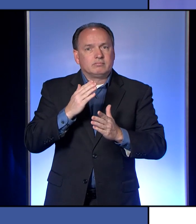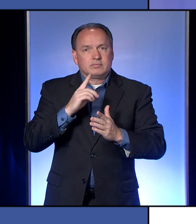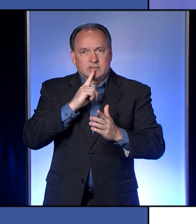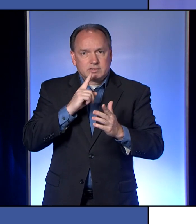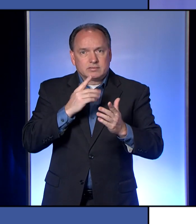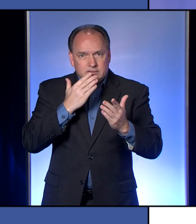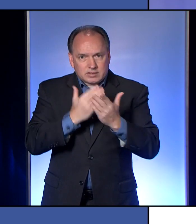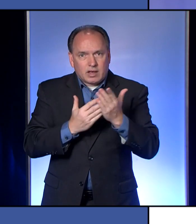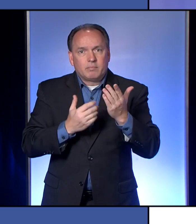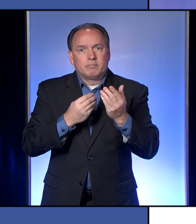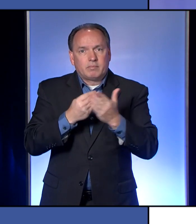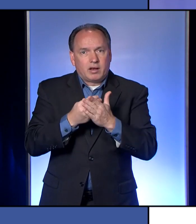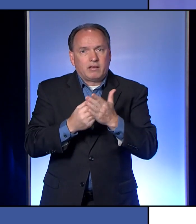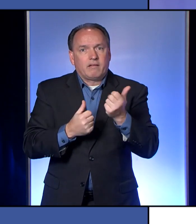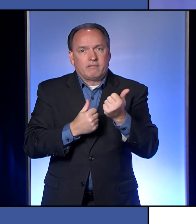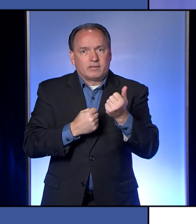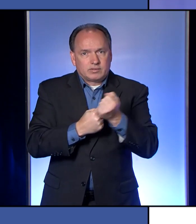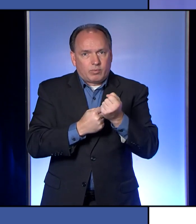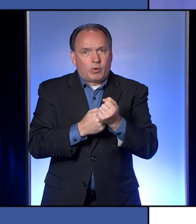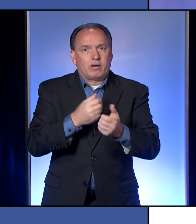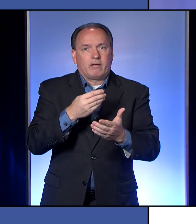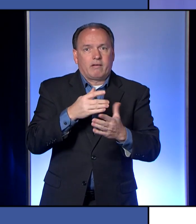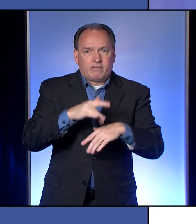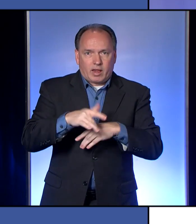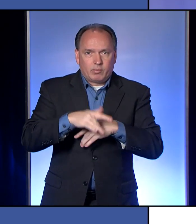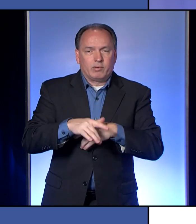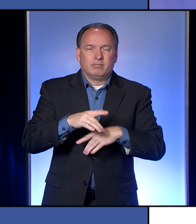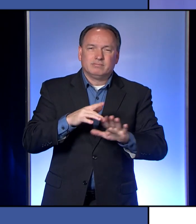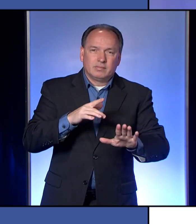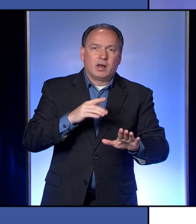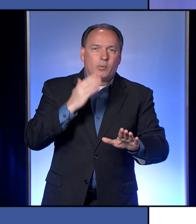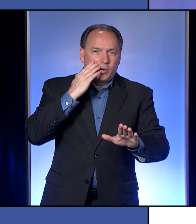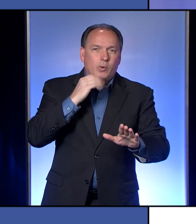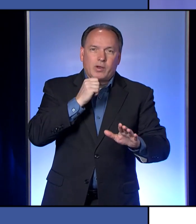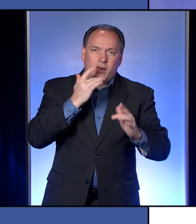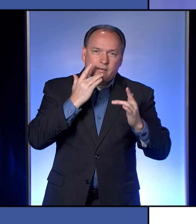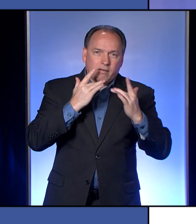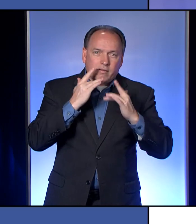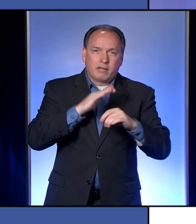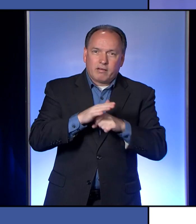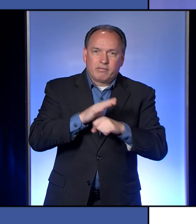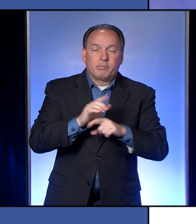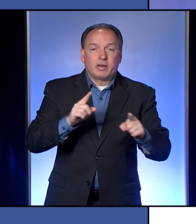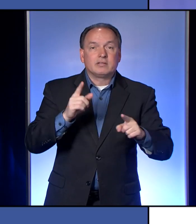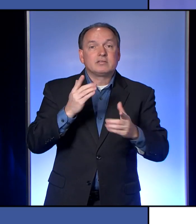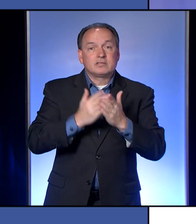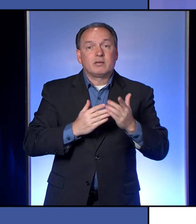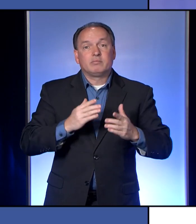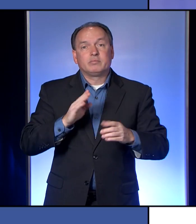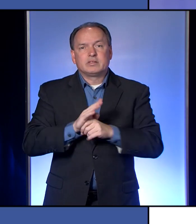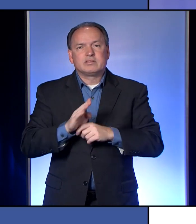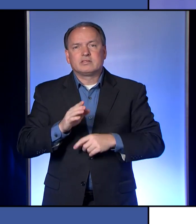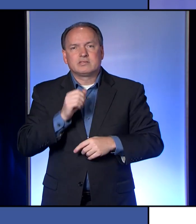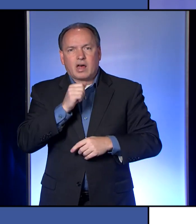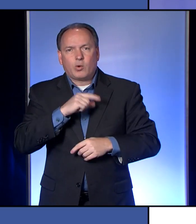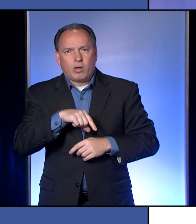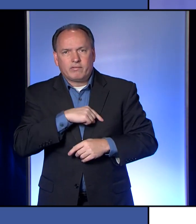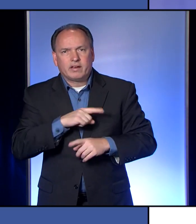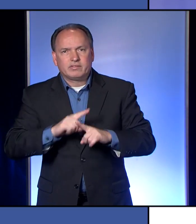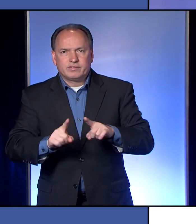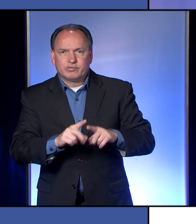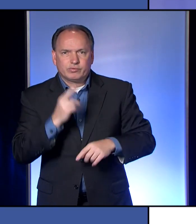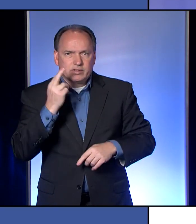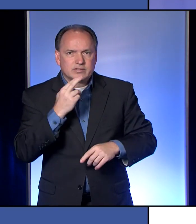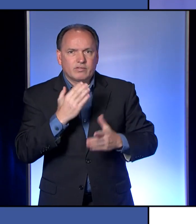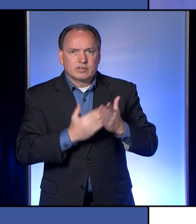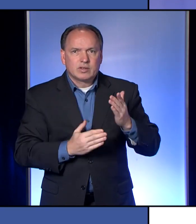There's some money available, but there's certainly not enough. And I know that. And I know some businesses told me they haven't qualified for various reasons for some of these